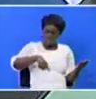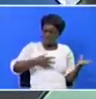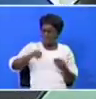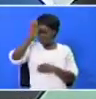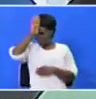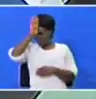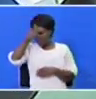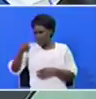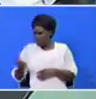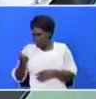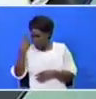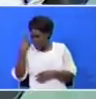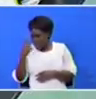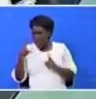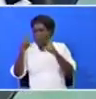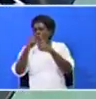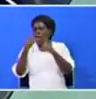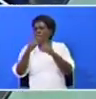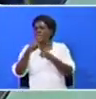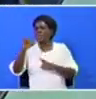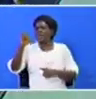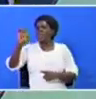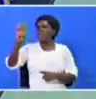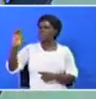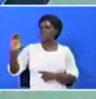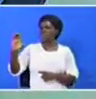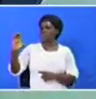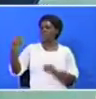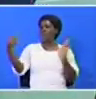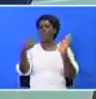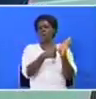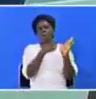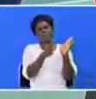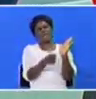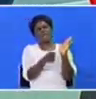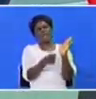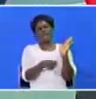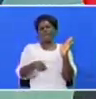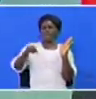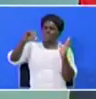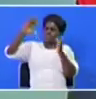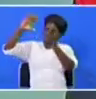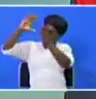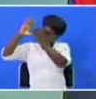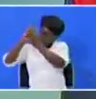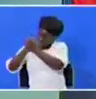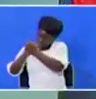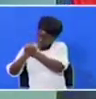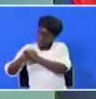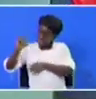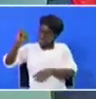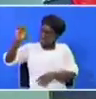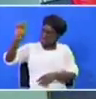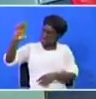Dubai. Do you realize those are the wordings of IEBC? Of IEBC. And that's the point we are making. I'm saying it's that Kenyans. Jubilee Kenyans. And IEBC are one on